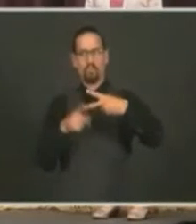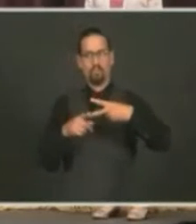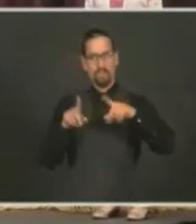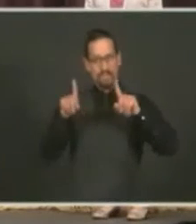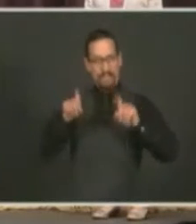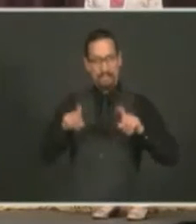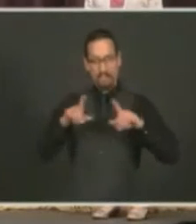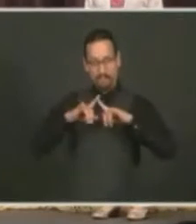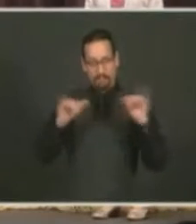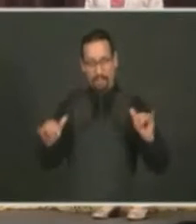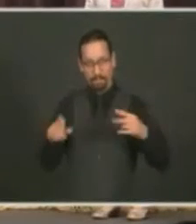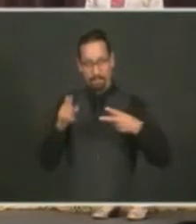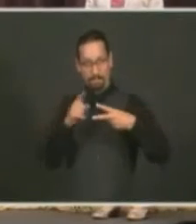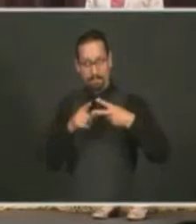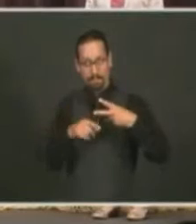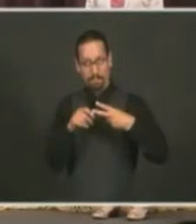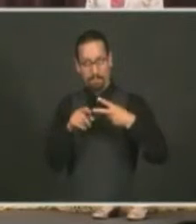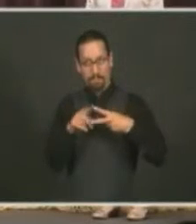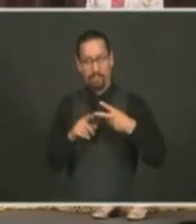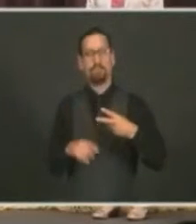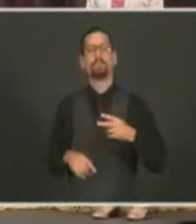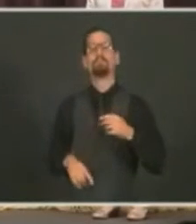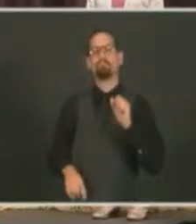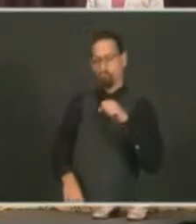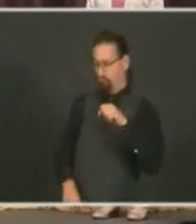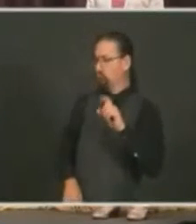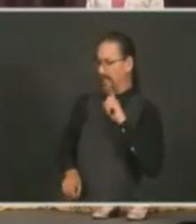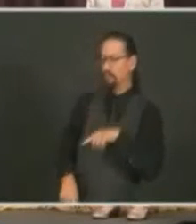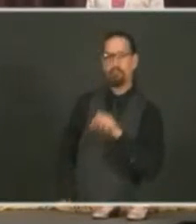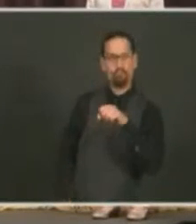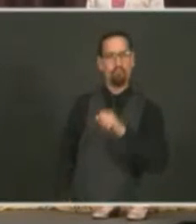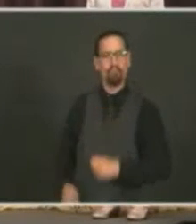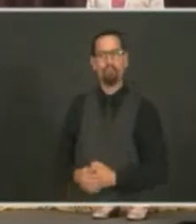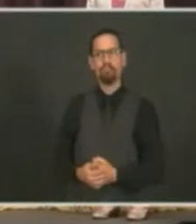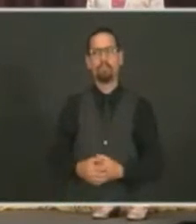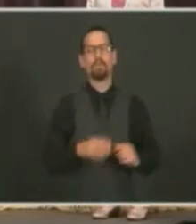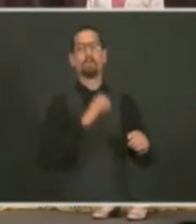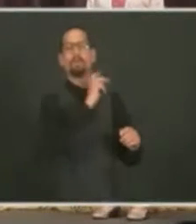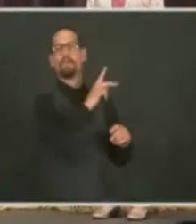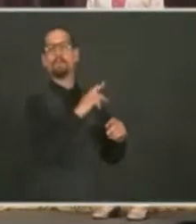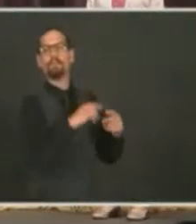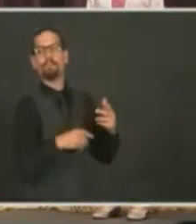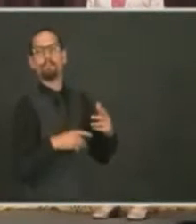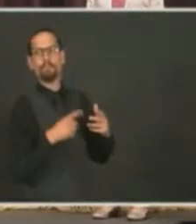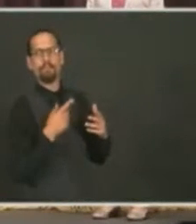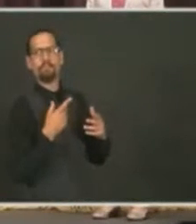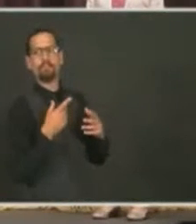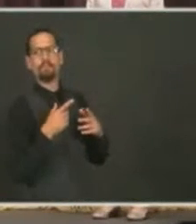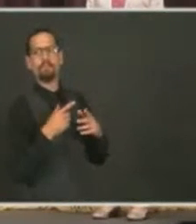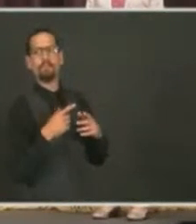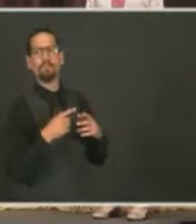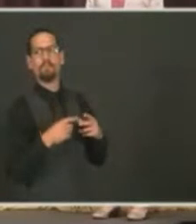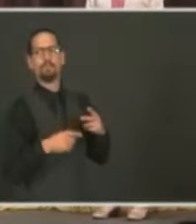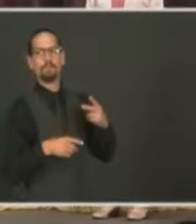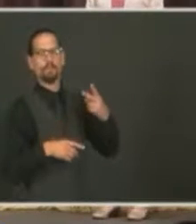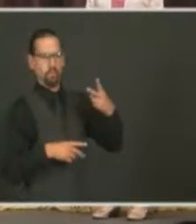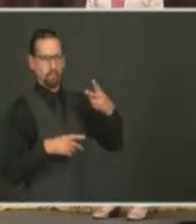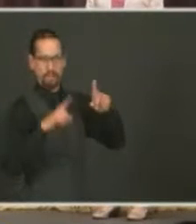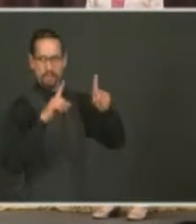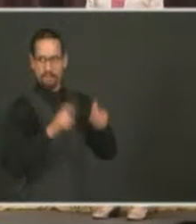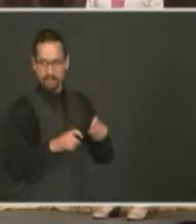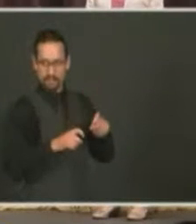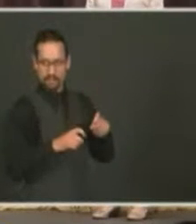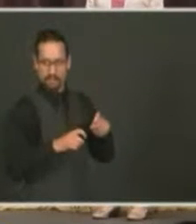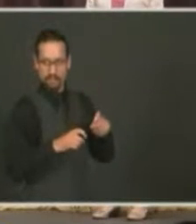Yes. And then how do they show up in the dashboard numbers if both tests